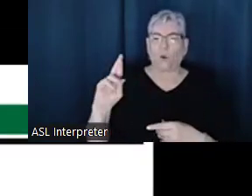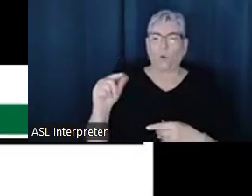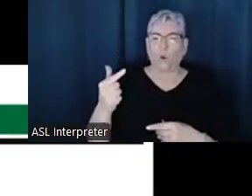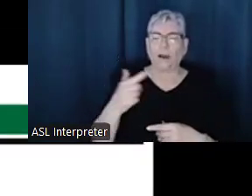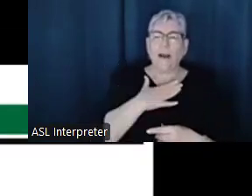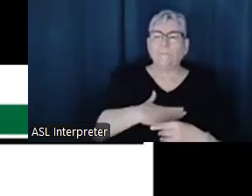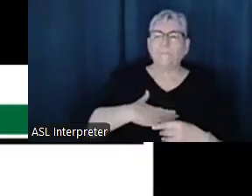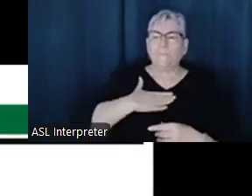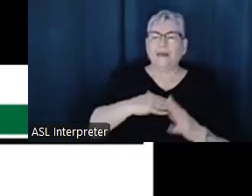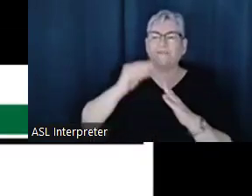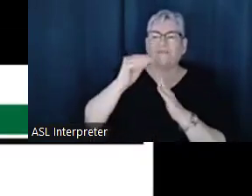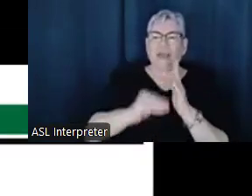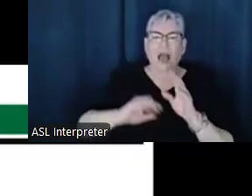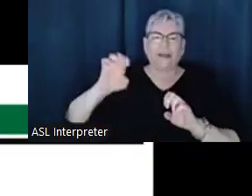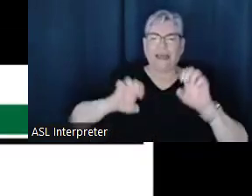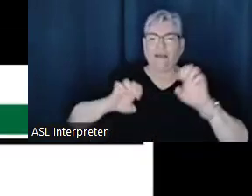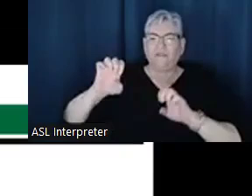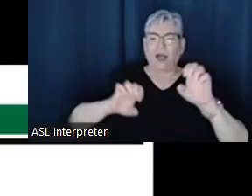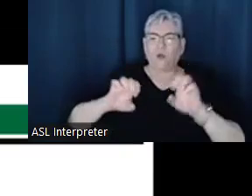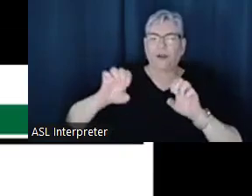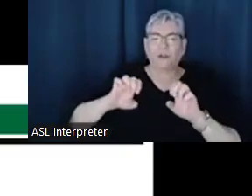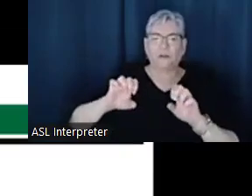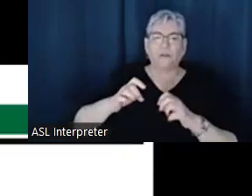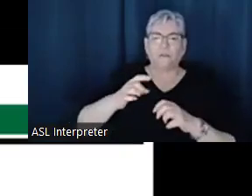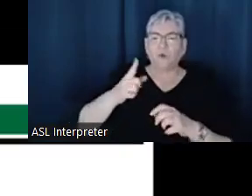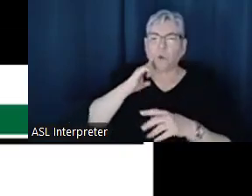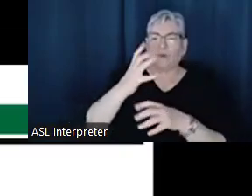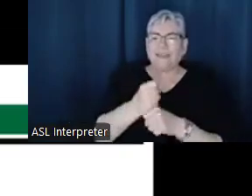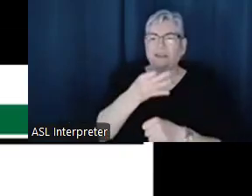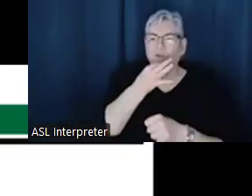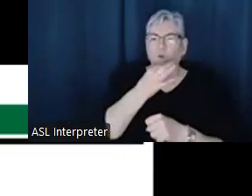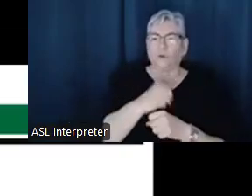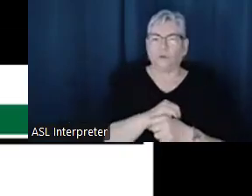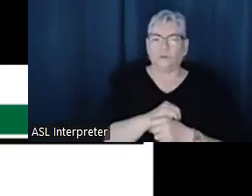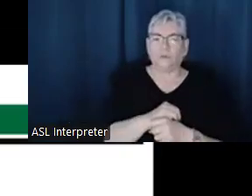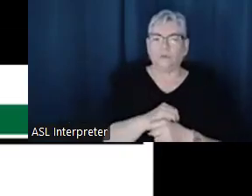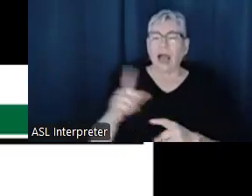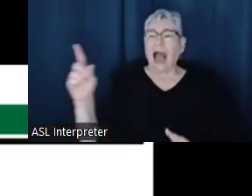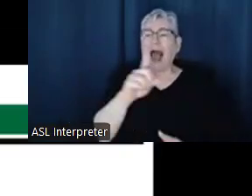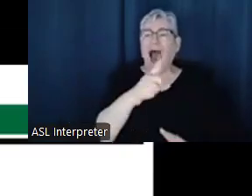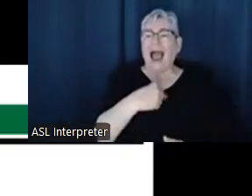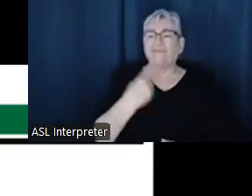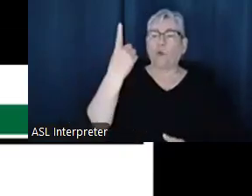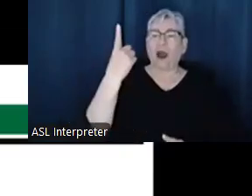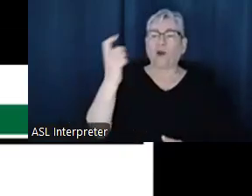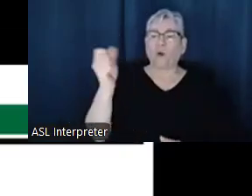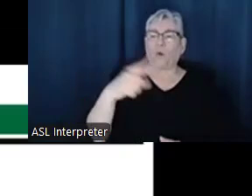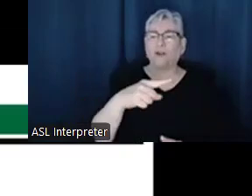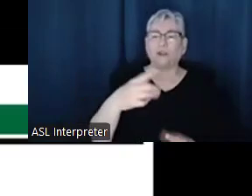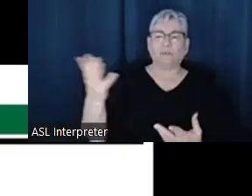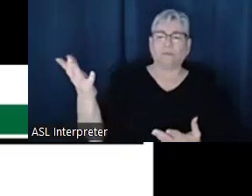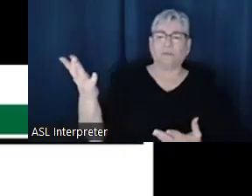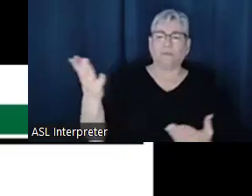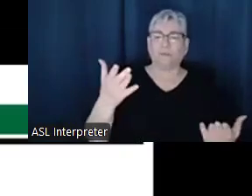the evaluation that is coming your way. So, okay, thank you, I have everyone. one question, Josie. Yep. One question